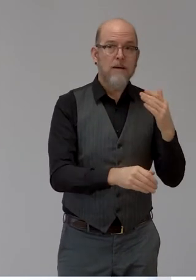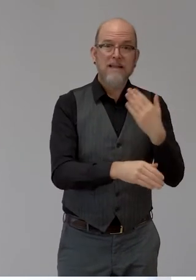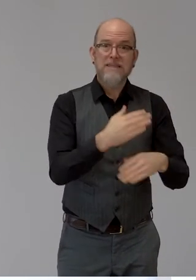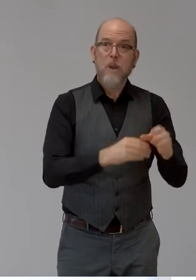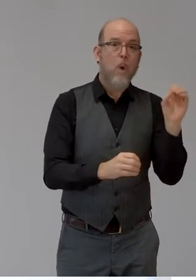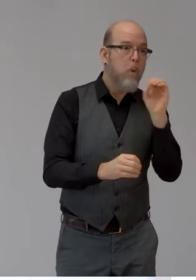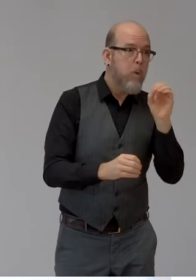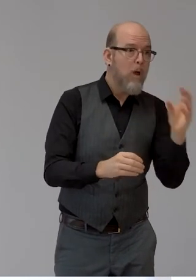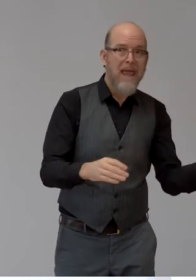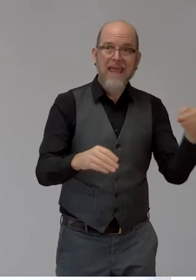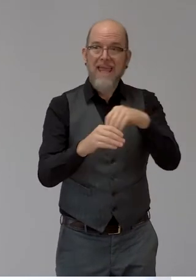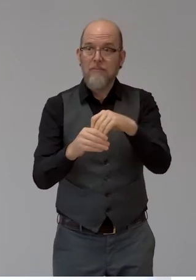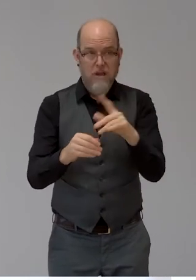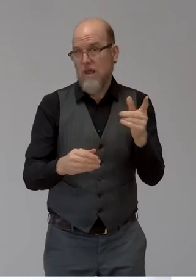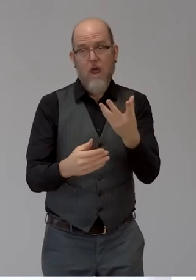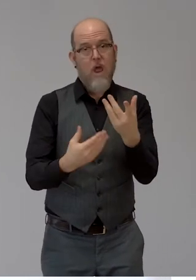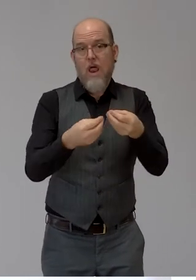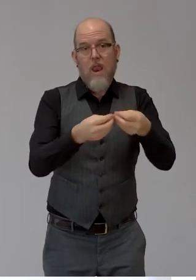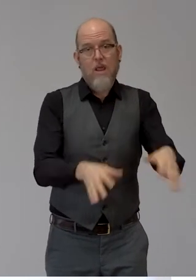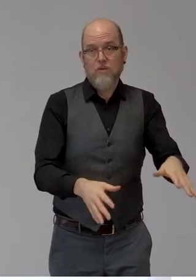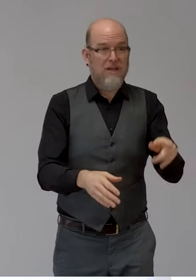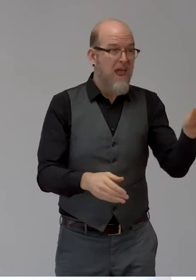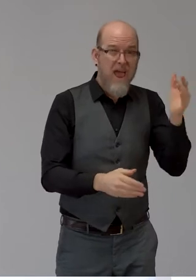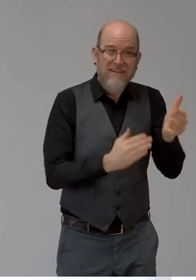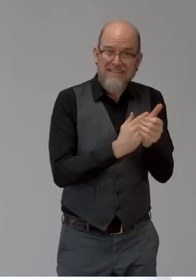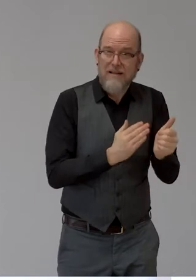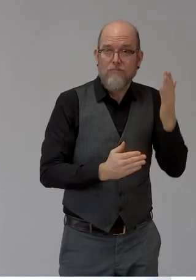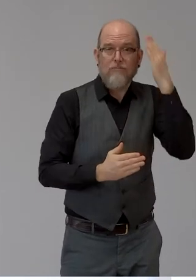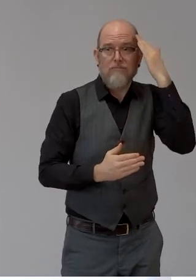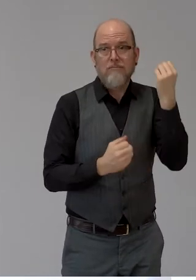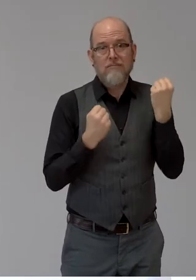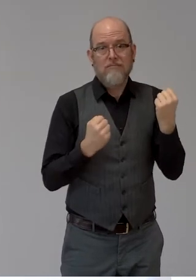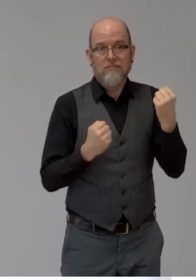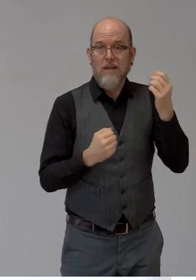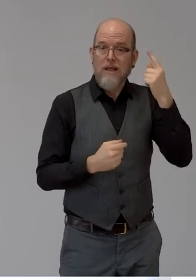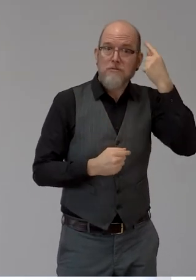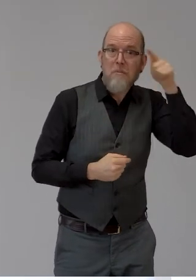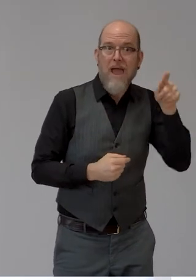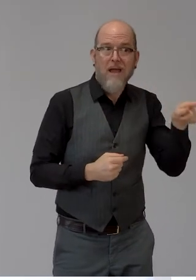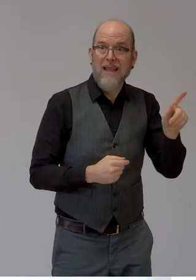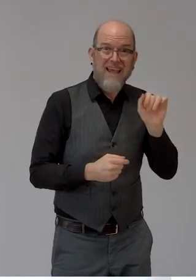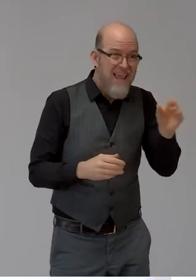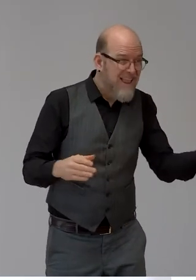on the other side, we have to keep pushing the governments, the public